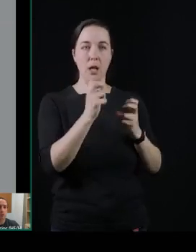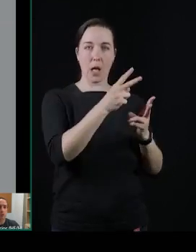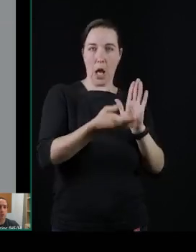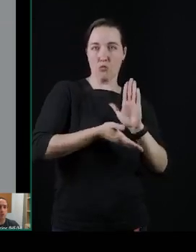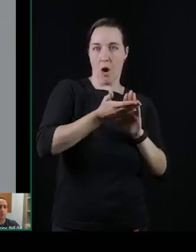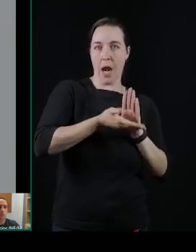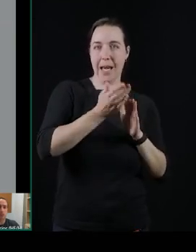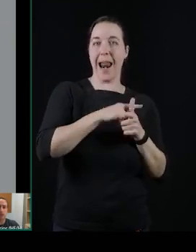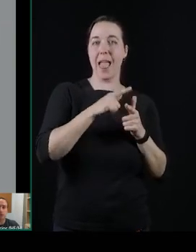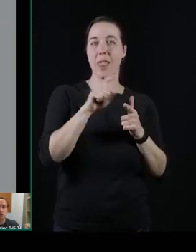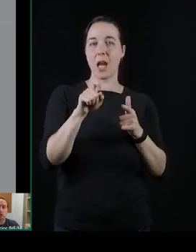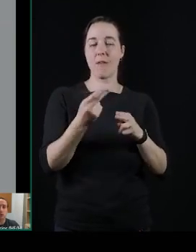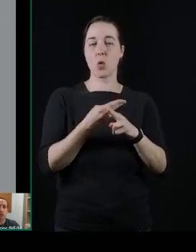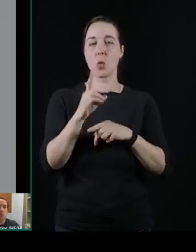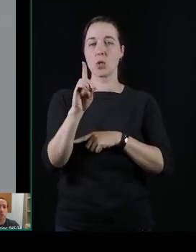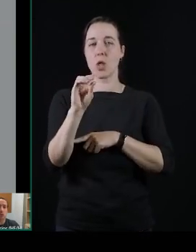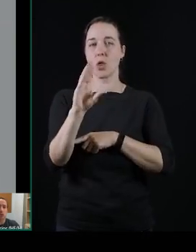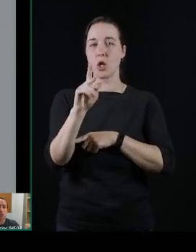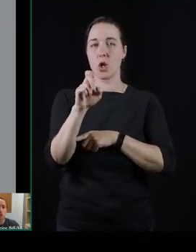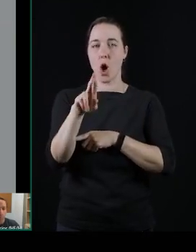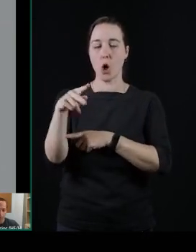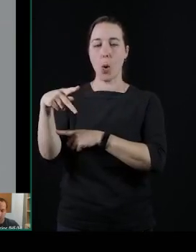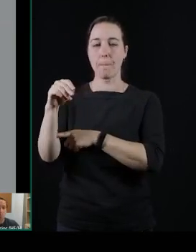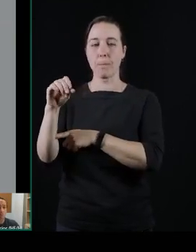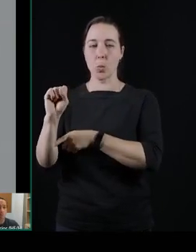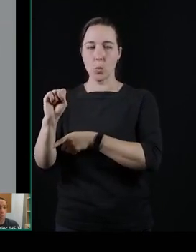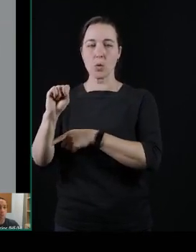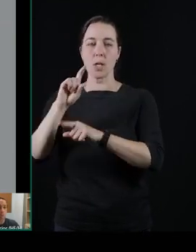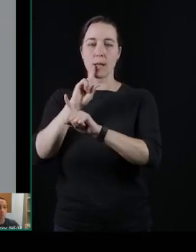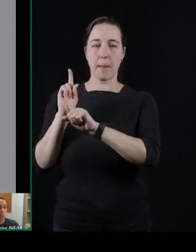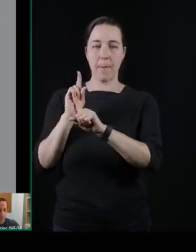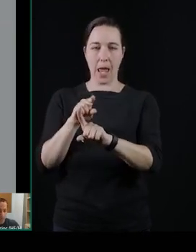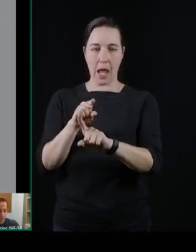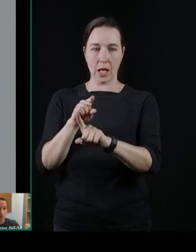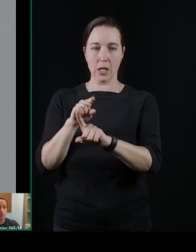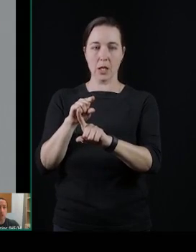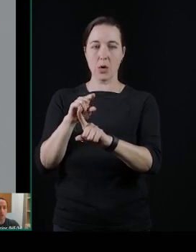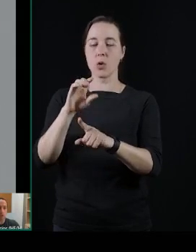what we need to do is use the docker push command